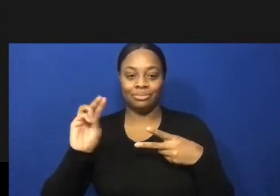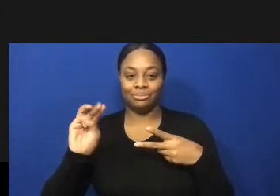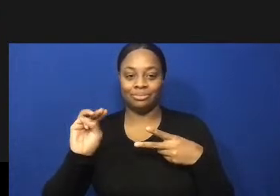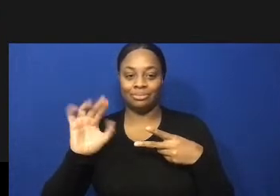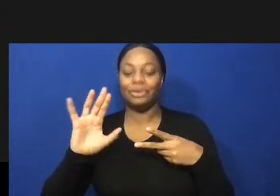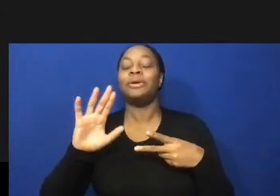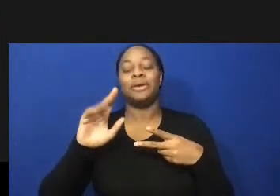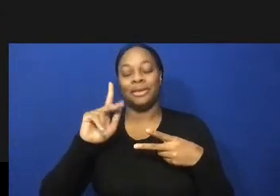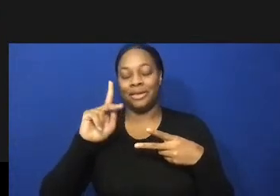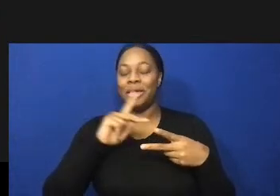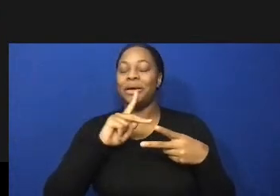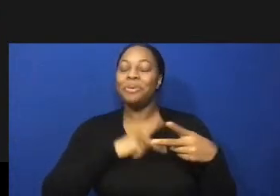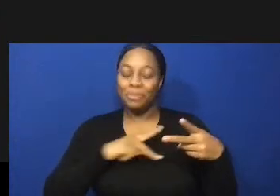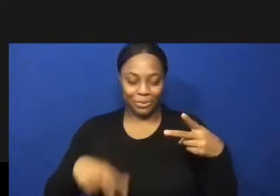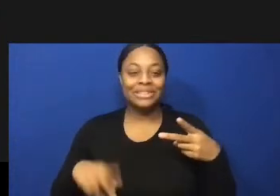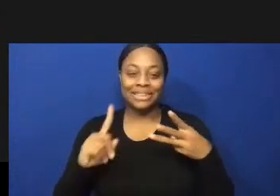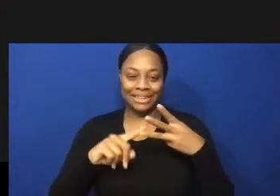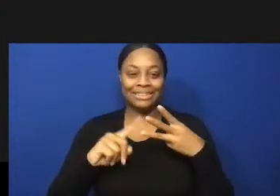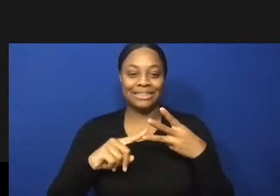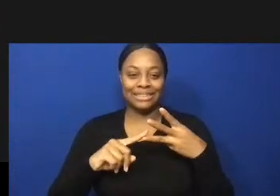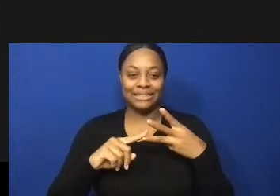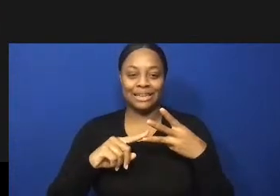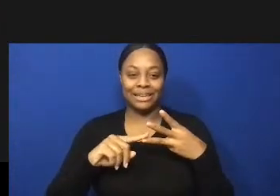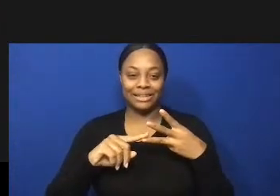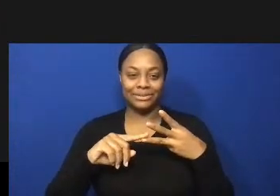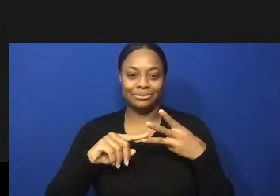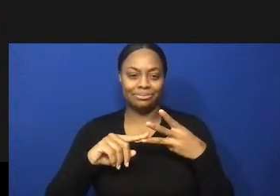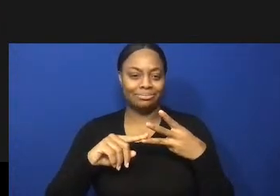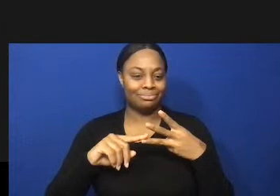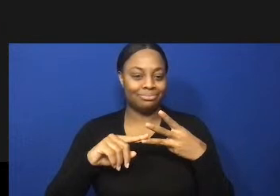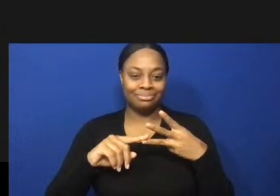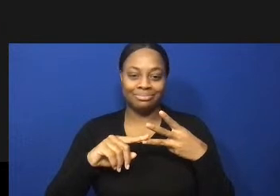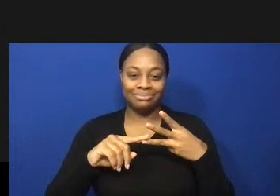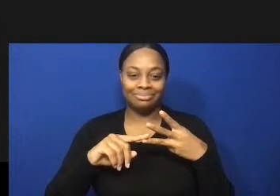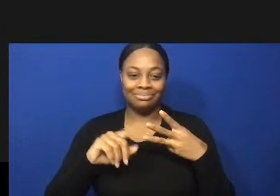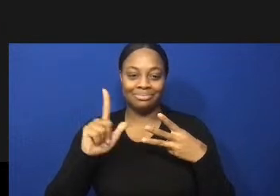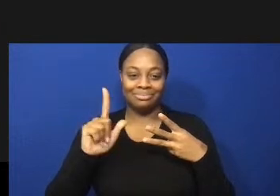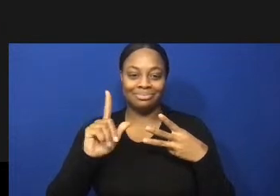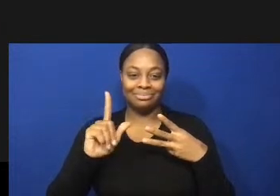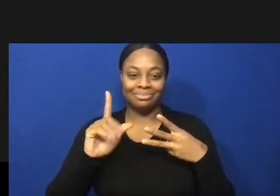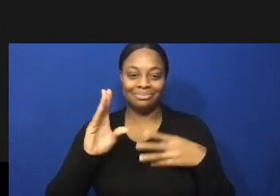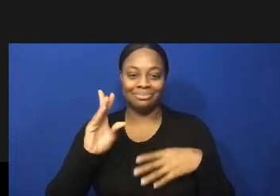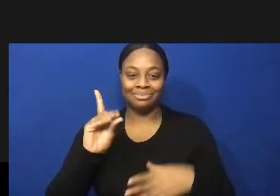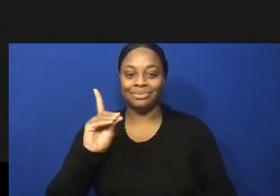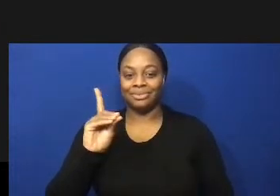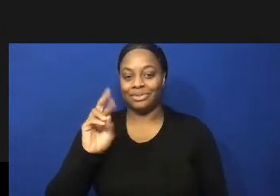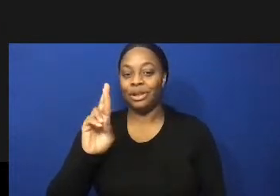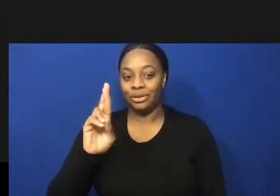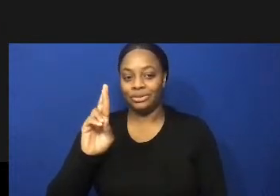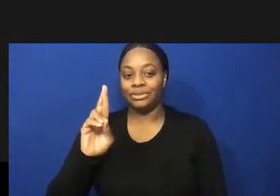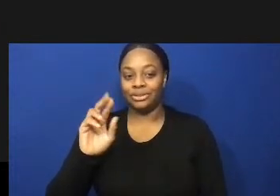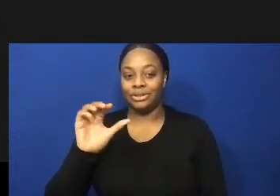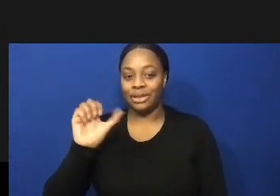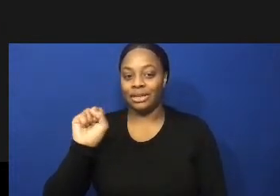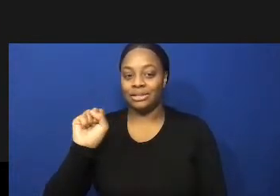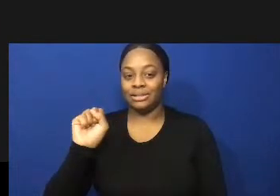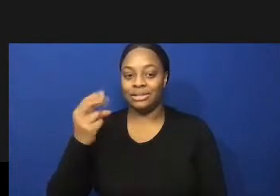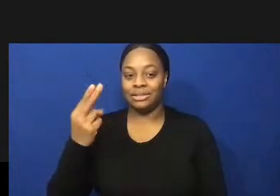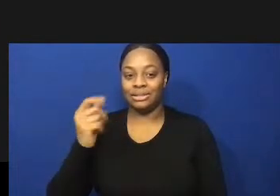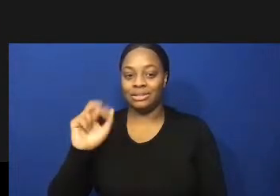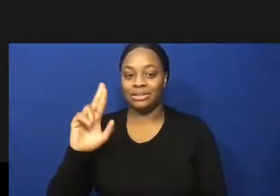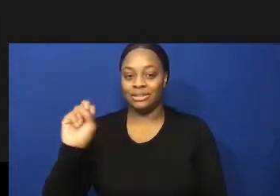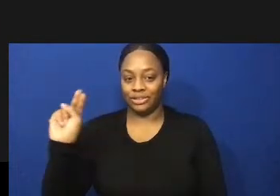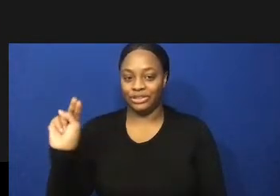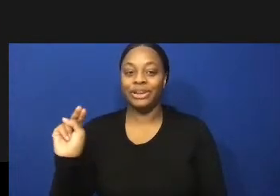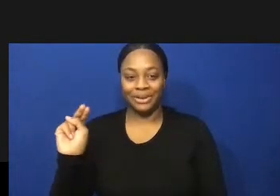team, and I will go first. I am Charmaine Warren. I am a Jamaican. I am the granddaughter of Ida Boyd,